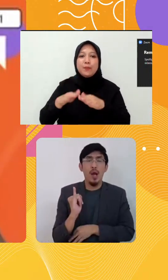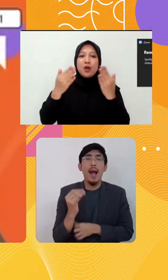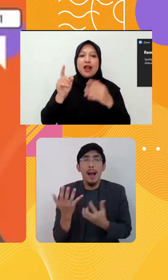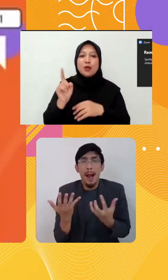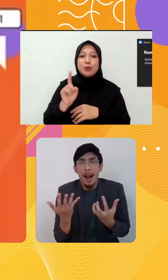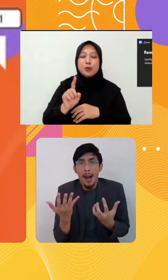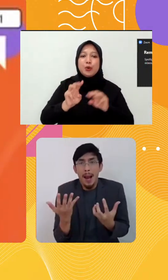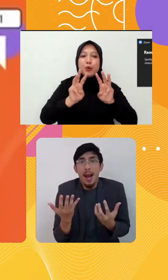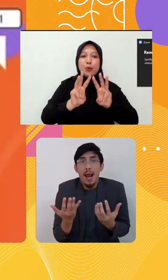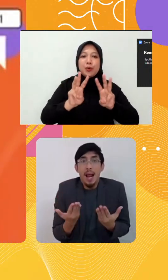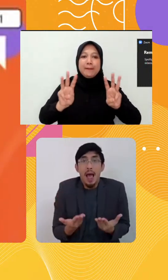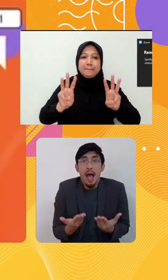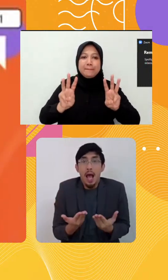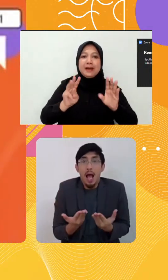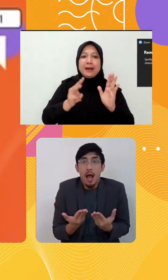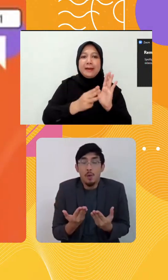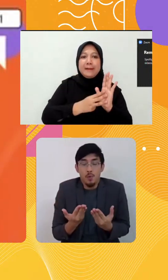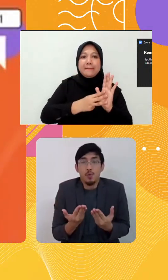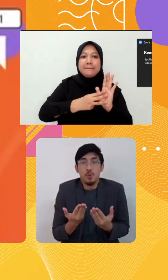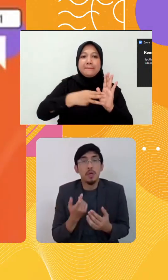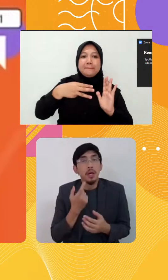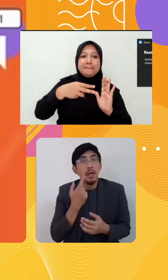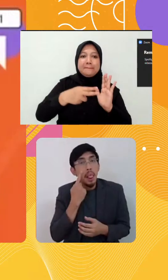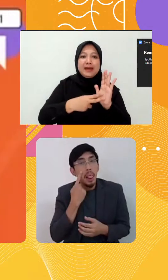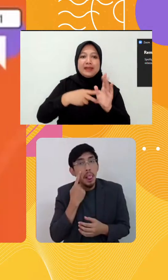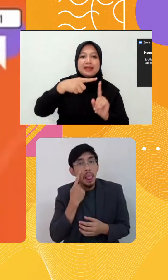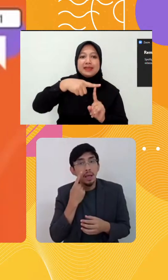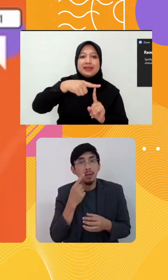www.menti.com and use the code